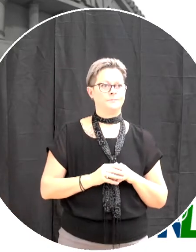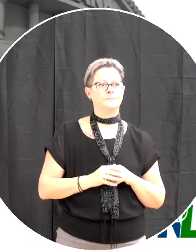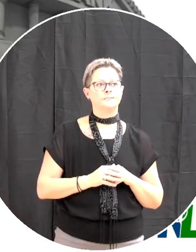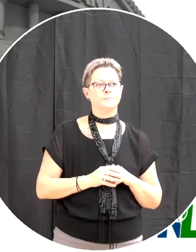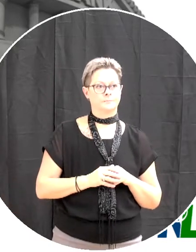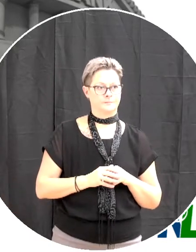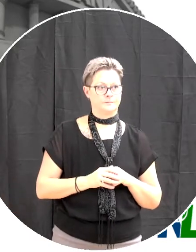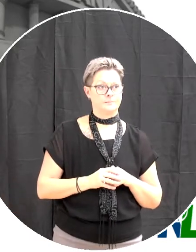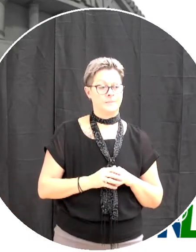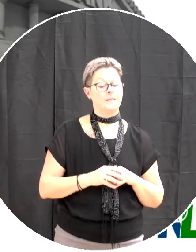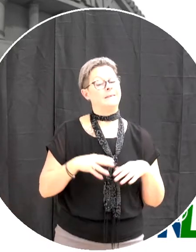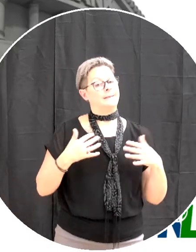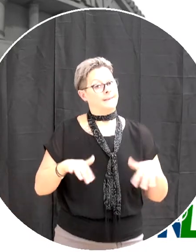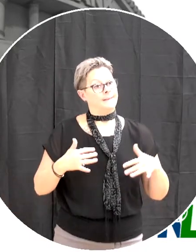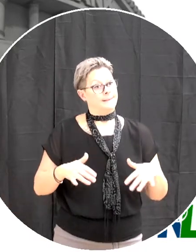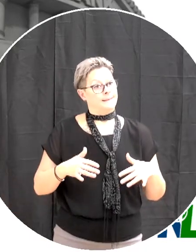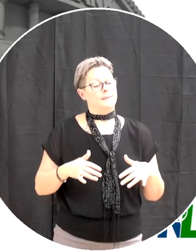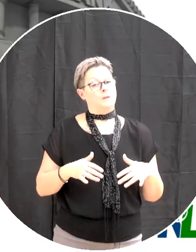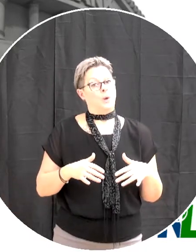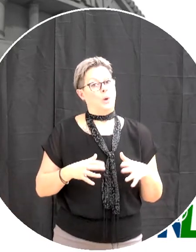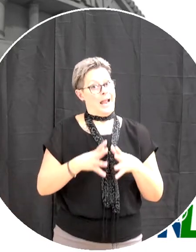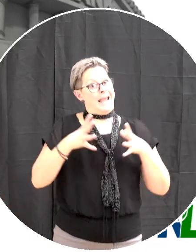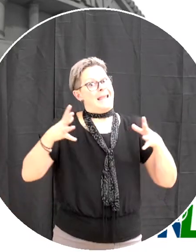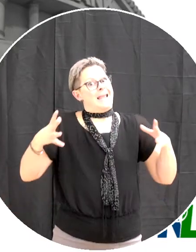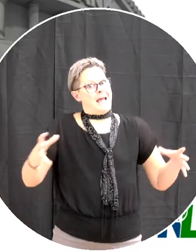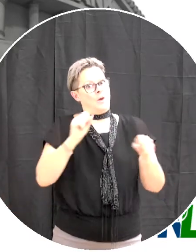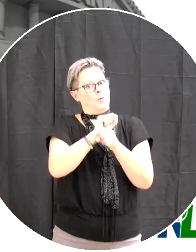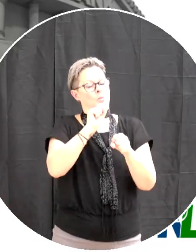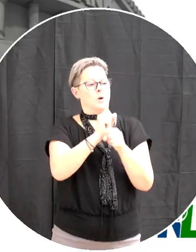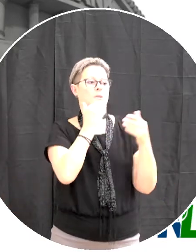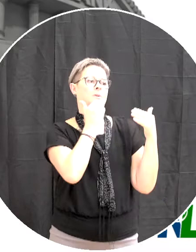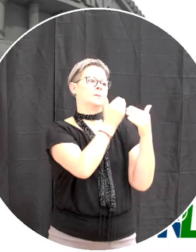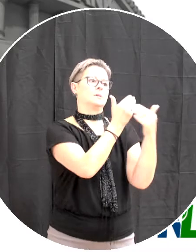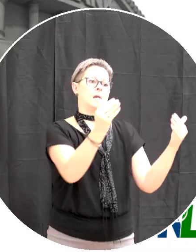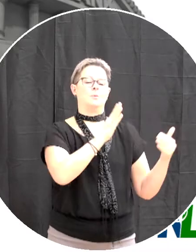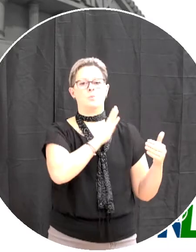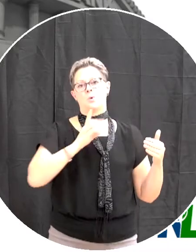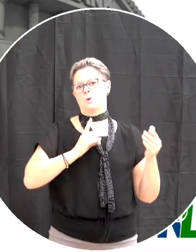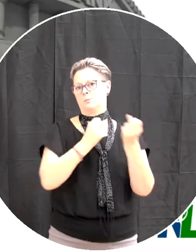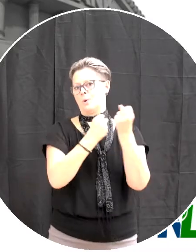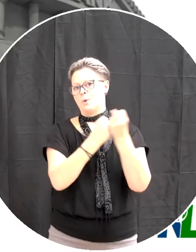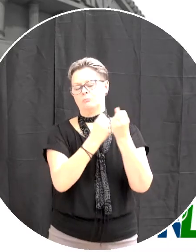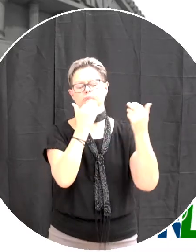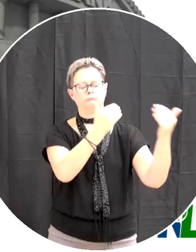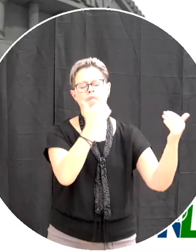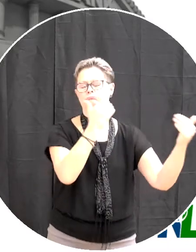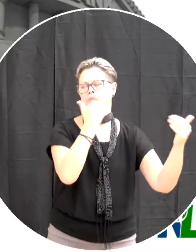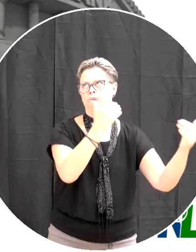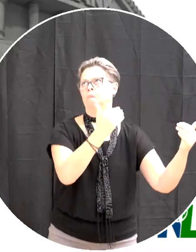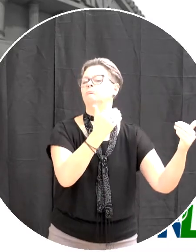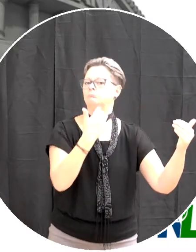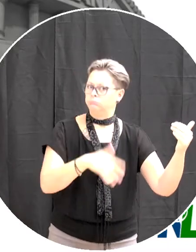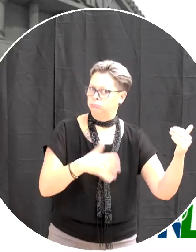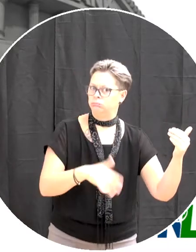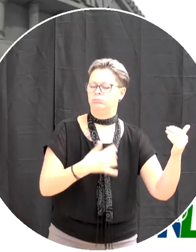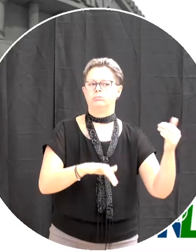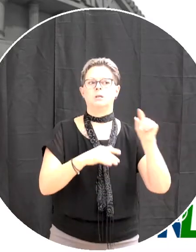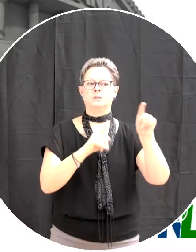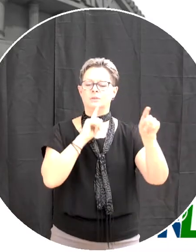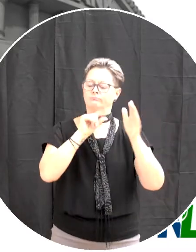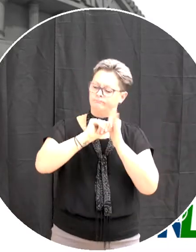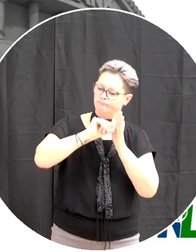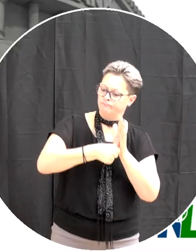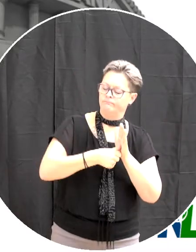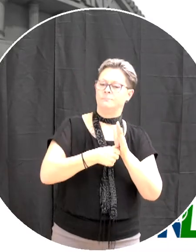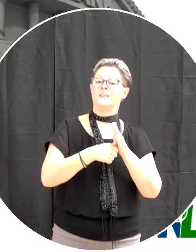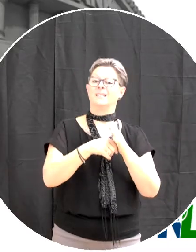Now, the big one, and a lot of work, and thank you for the board support in this. This is really rocketing ahead. The district